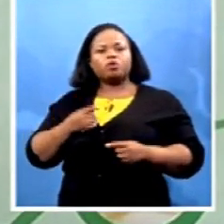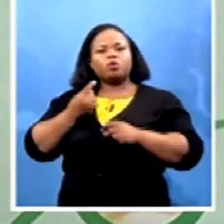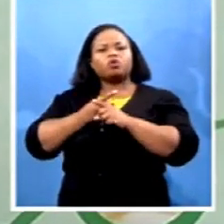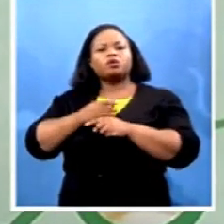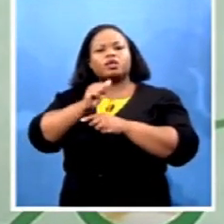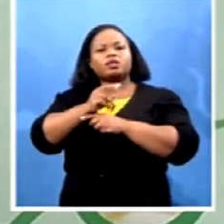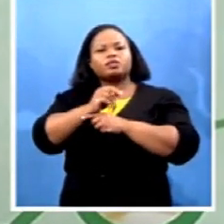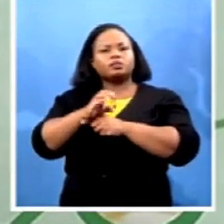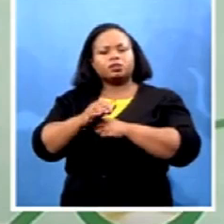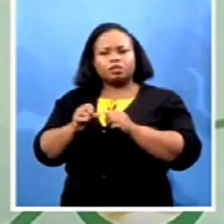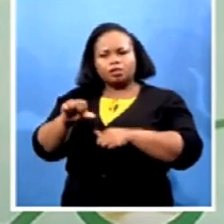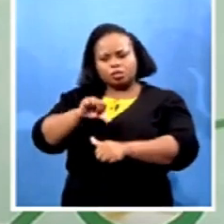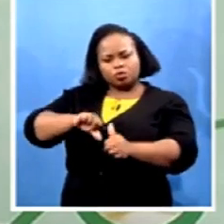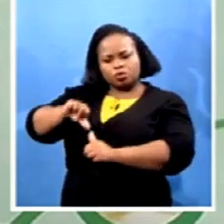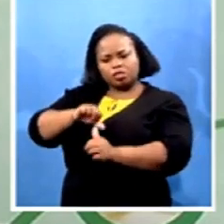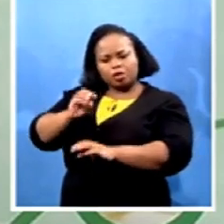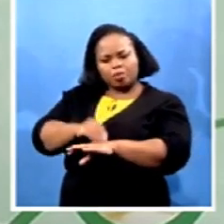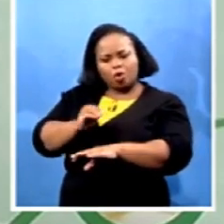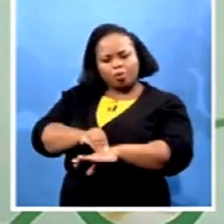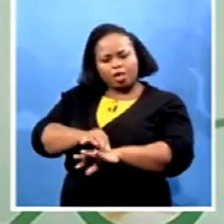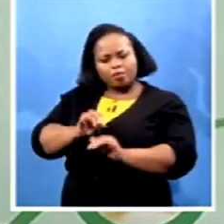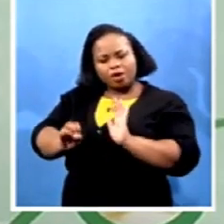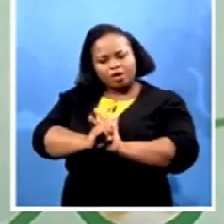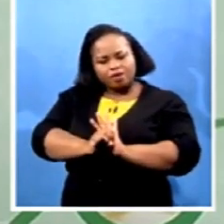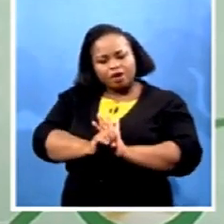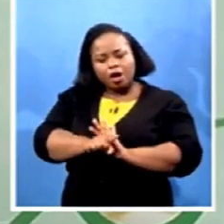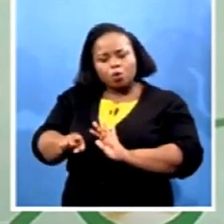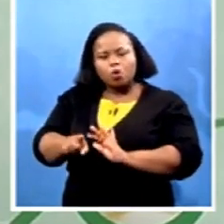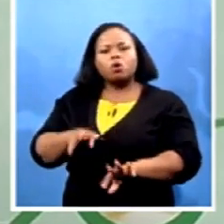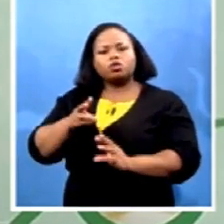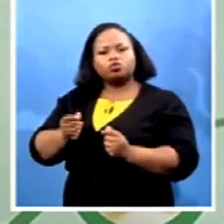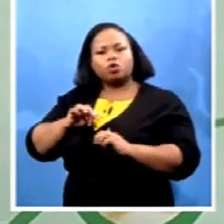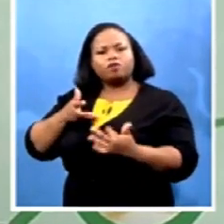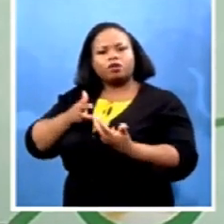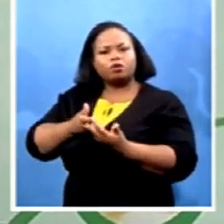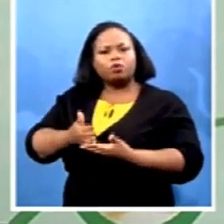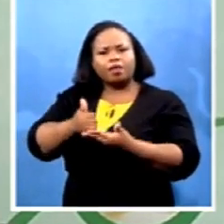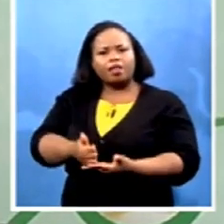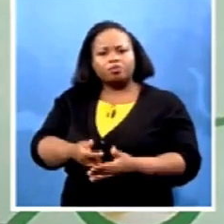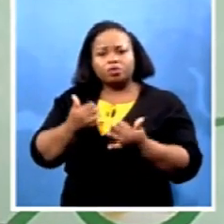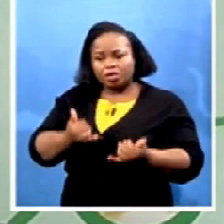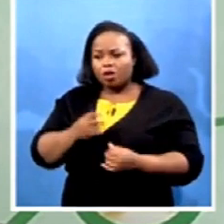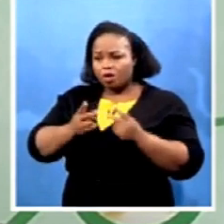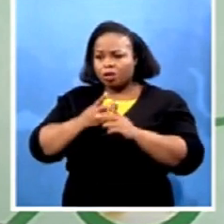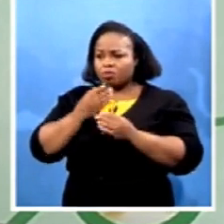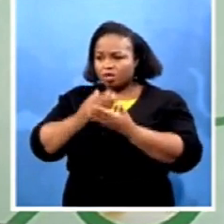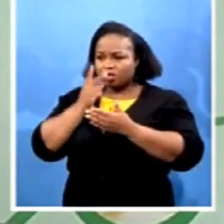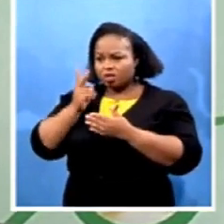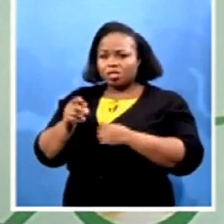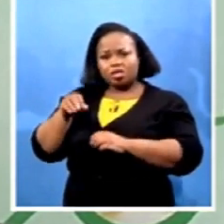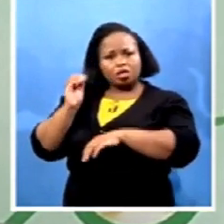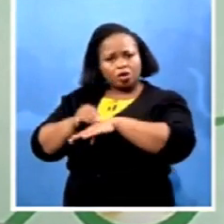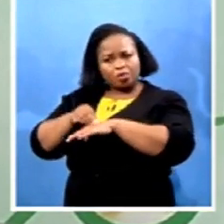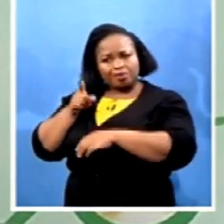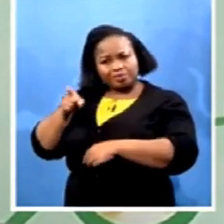much needed solutions to them. So from the point of deployment, let's get people that will suit into the role and make sure that we don't have